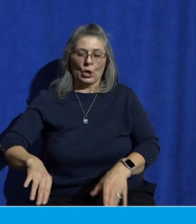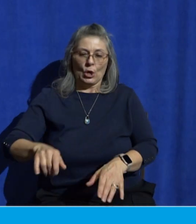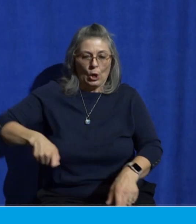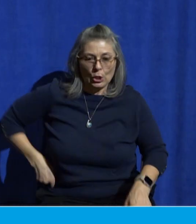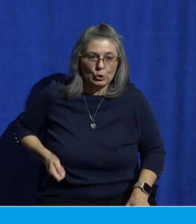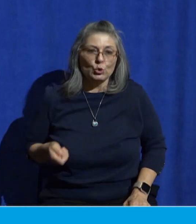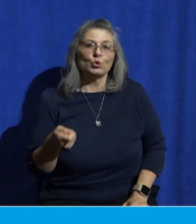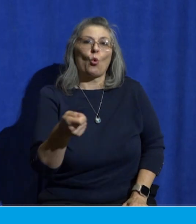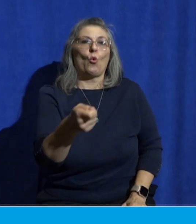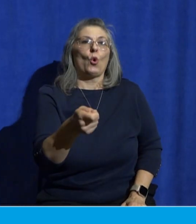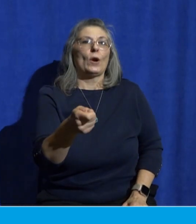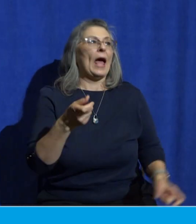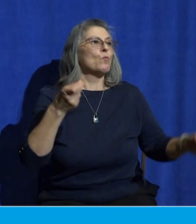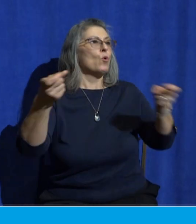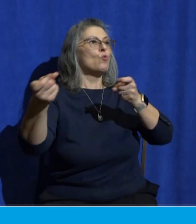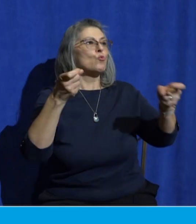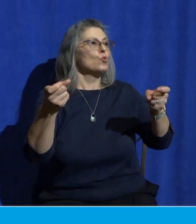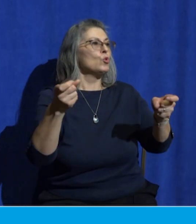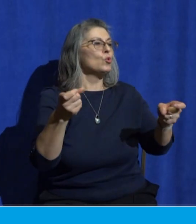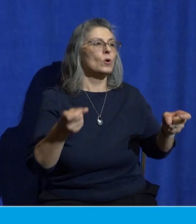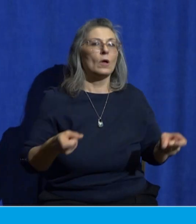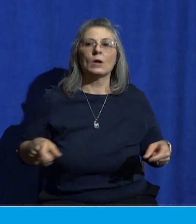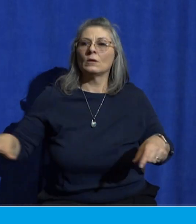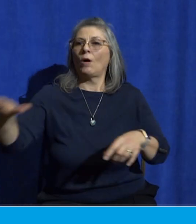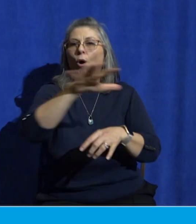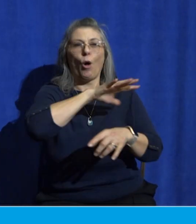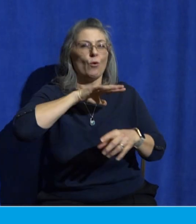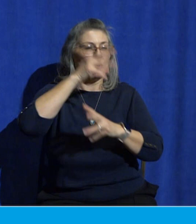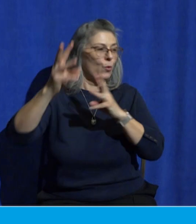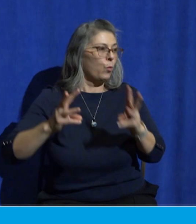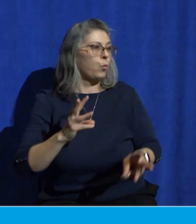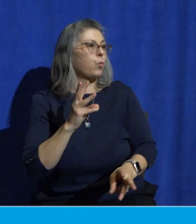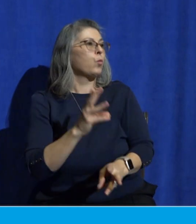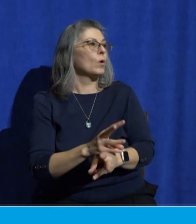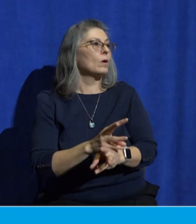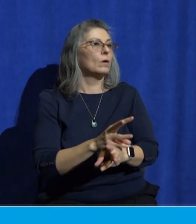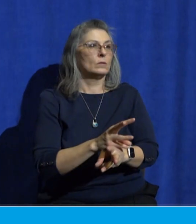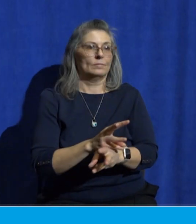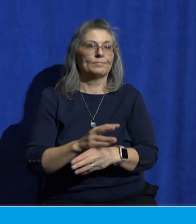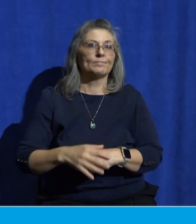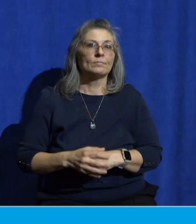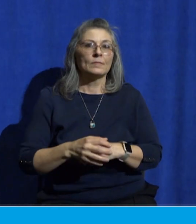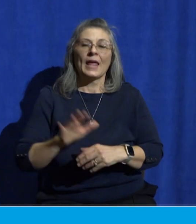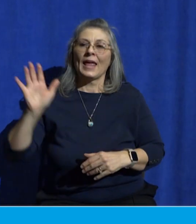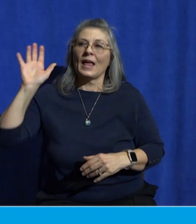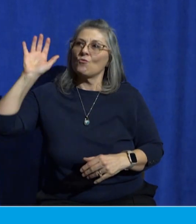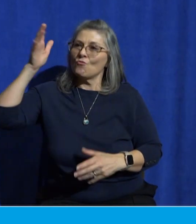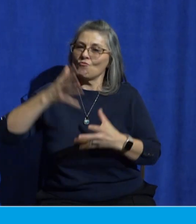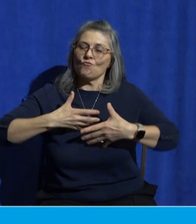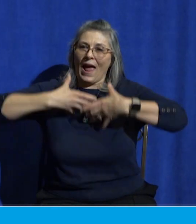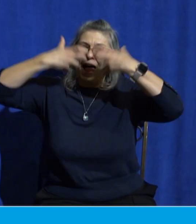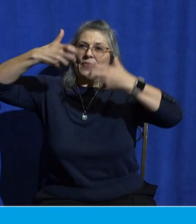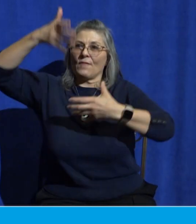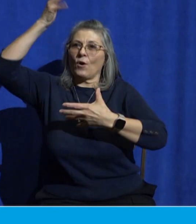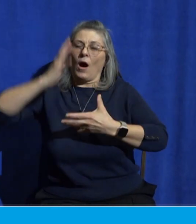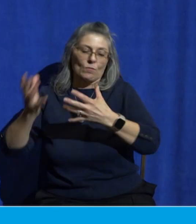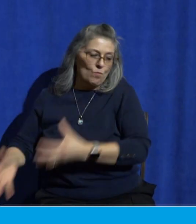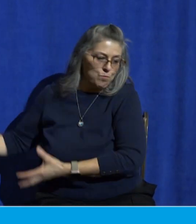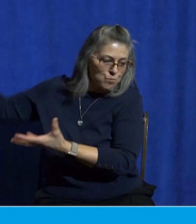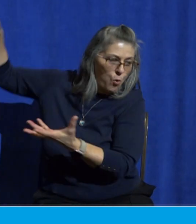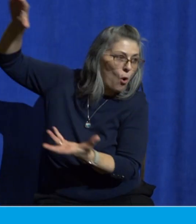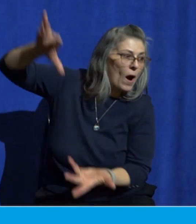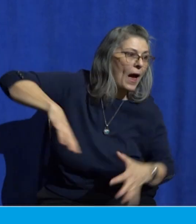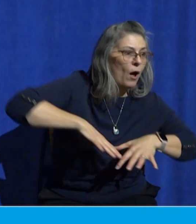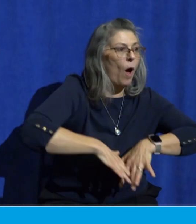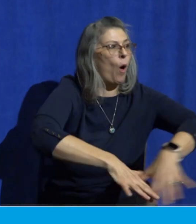he will rule them with a rod of iron. He will tread the winepress of the fury of the wrath of God the Almighty. On his robe